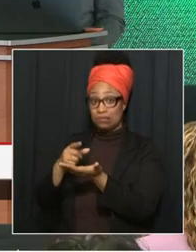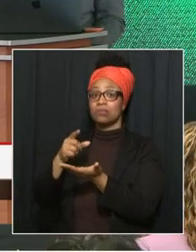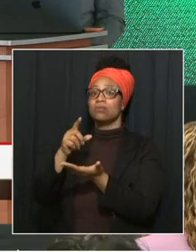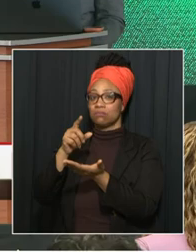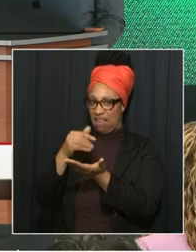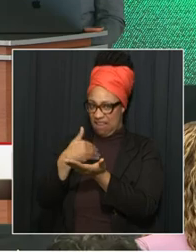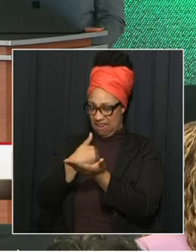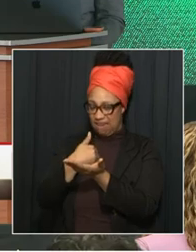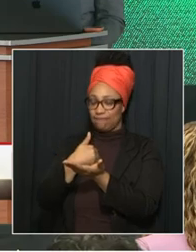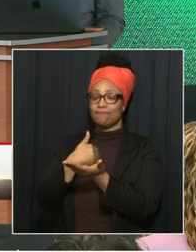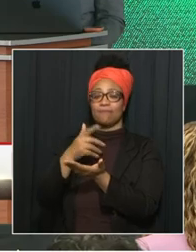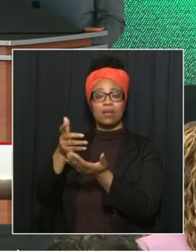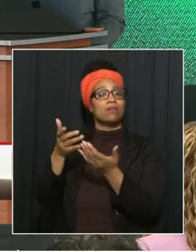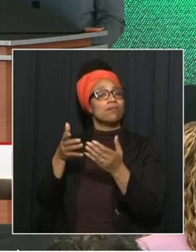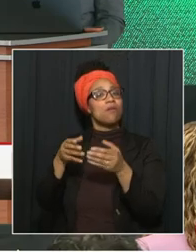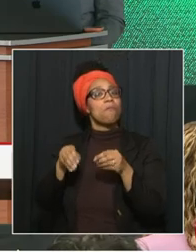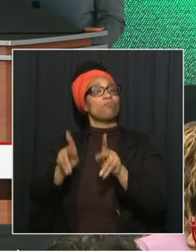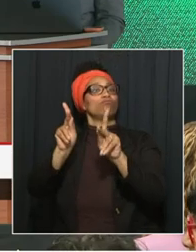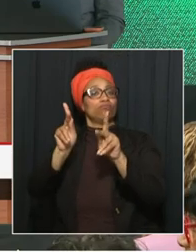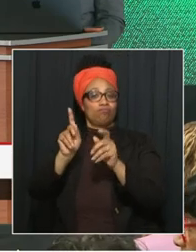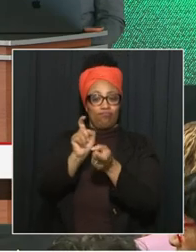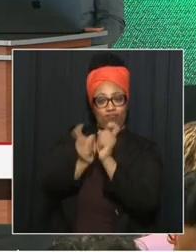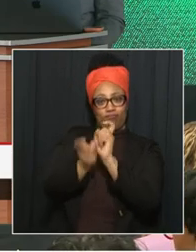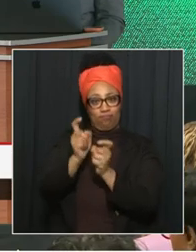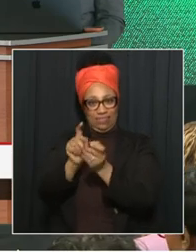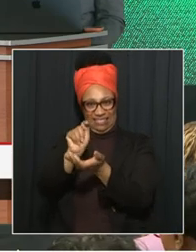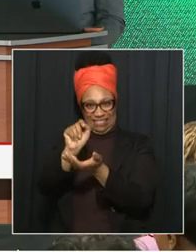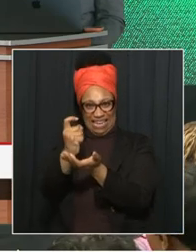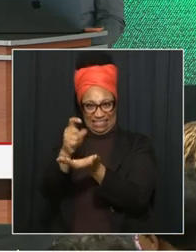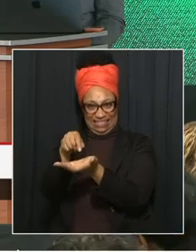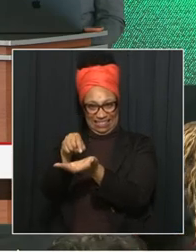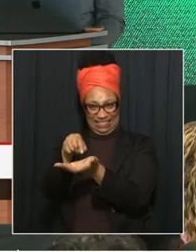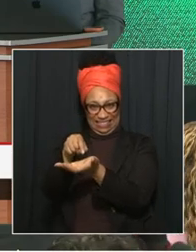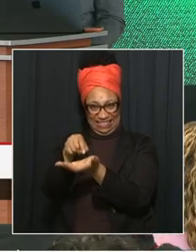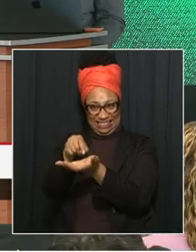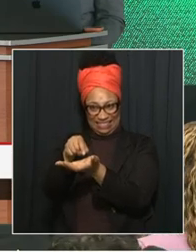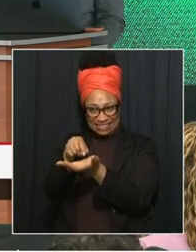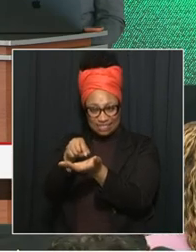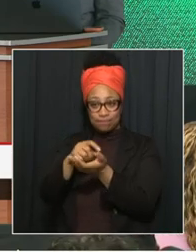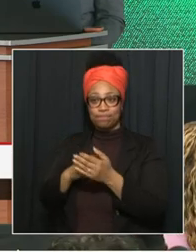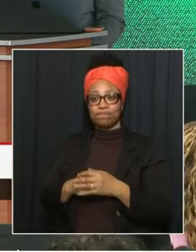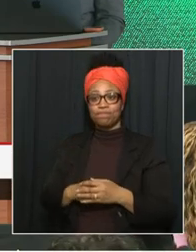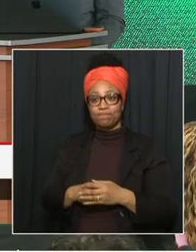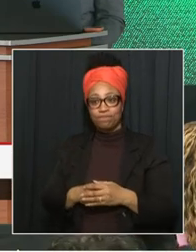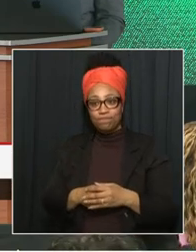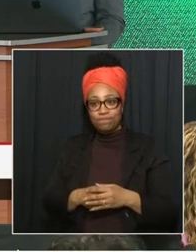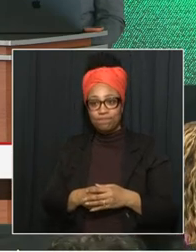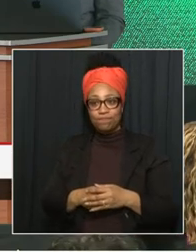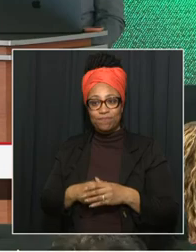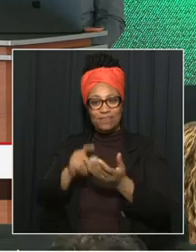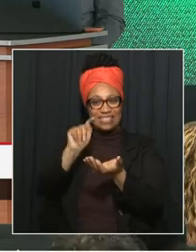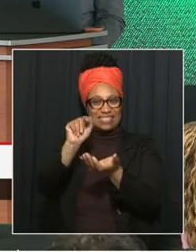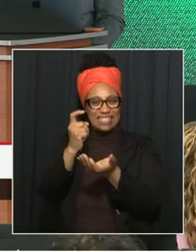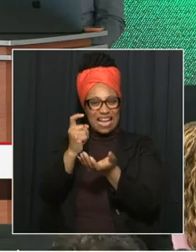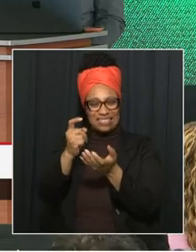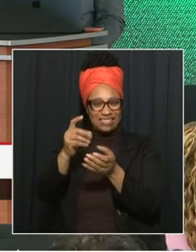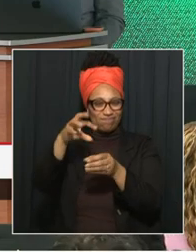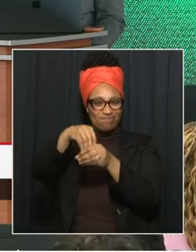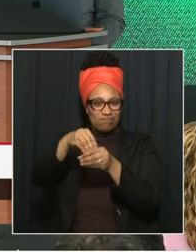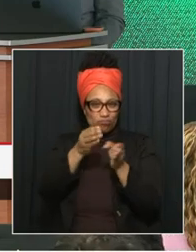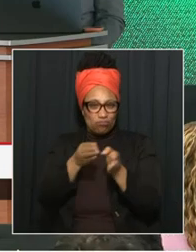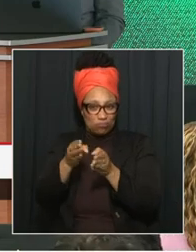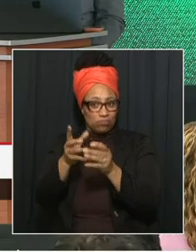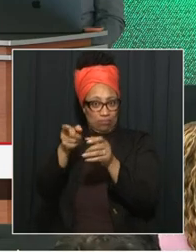so frequently. I have the ability to propose a change in